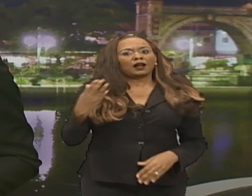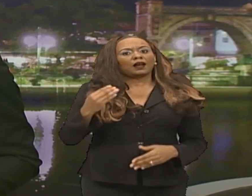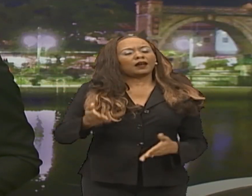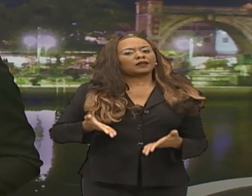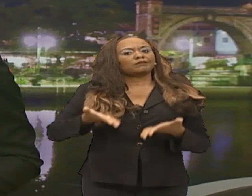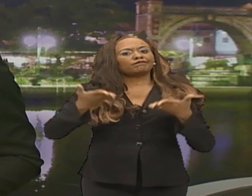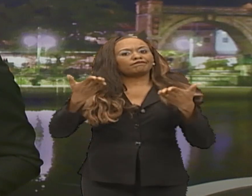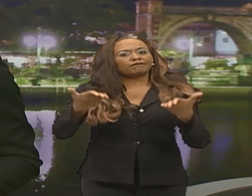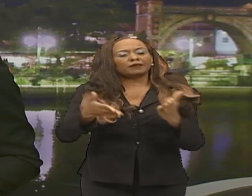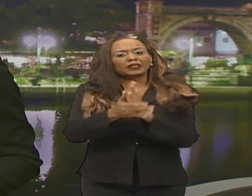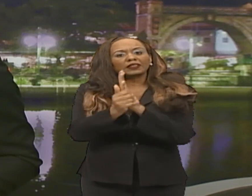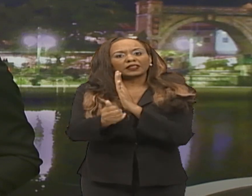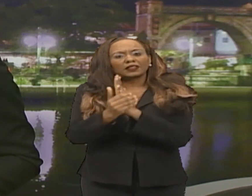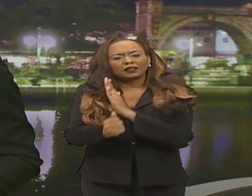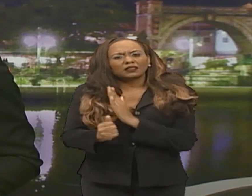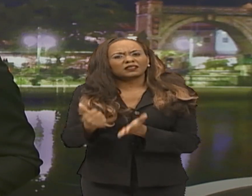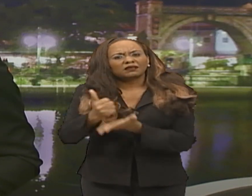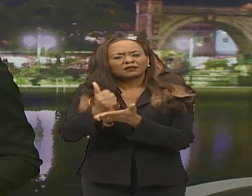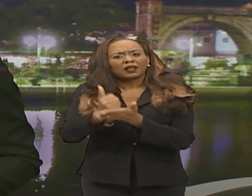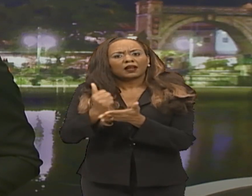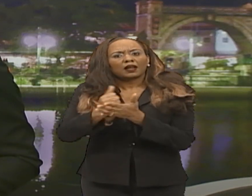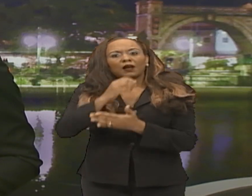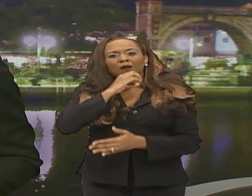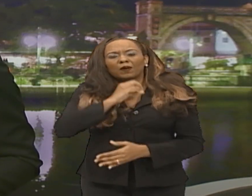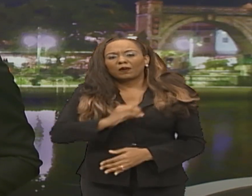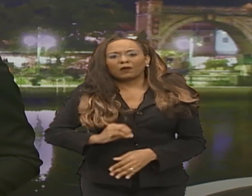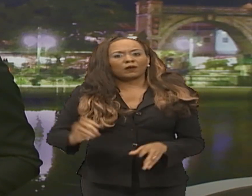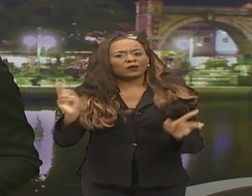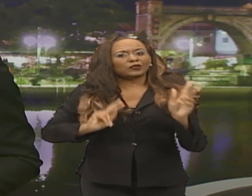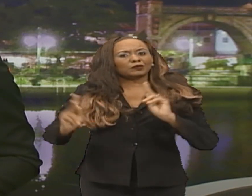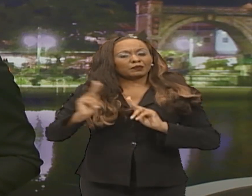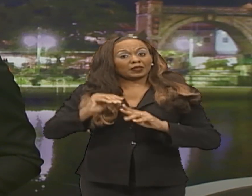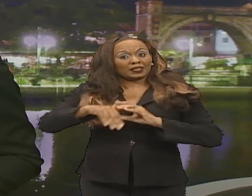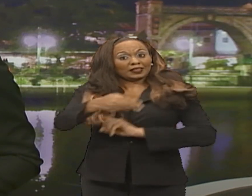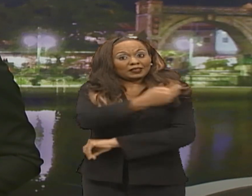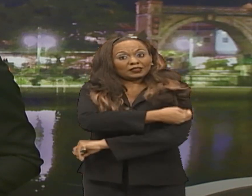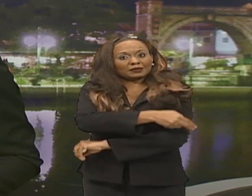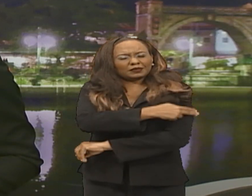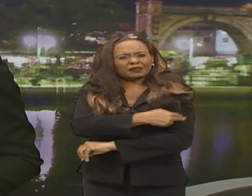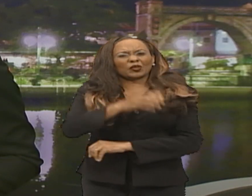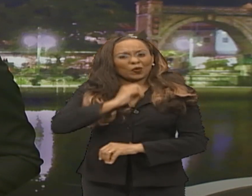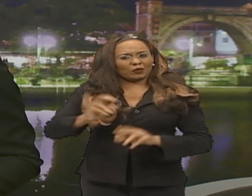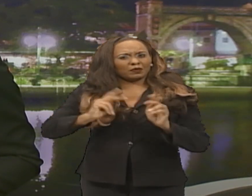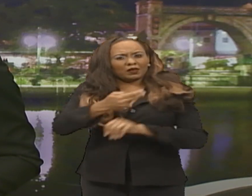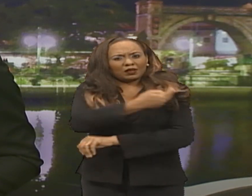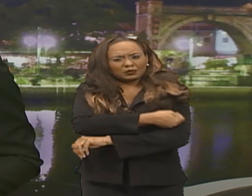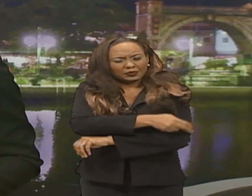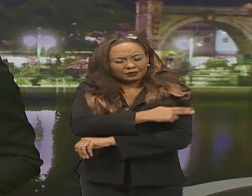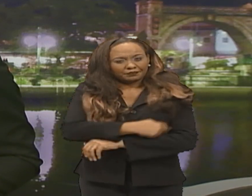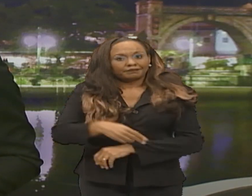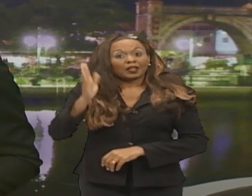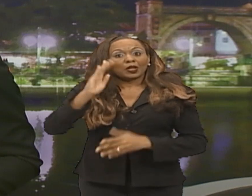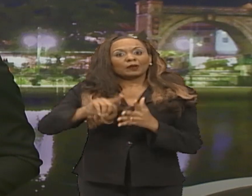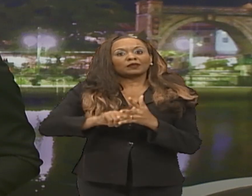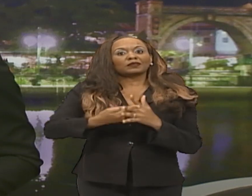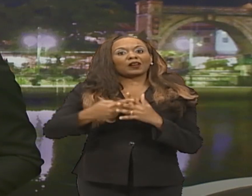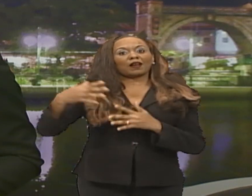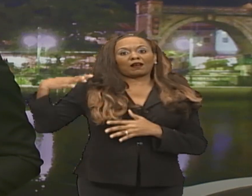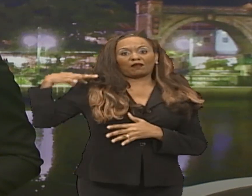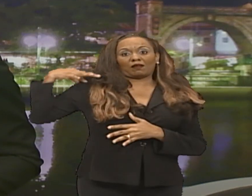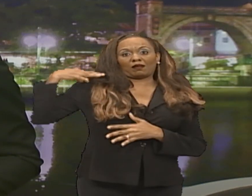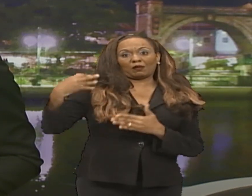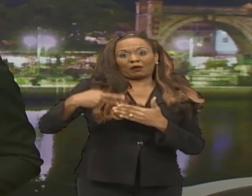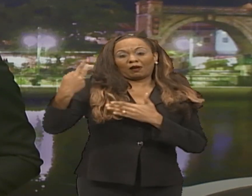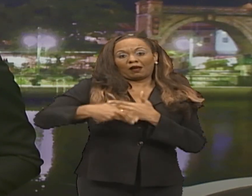hospital patients. It comes as the Association of Friends of the Geriatric Hospital will be launching a volunteer program from next year.